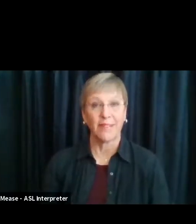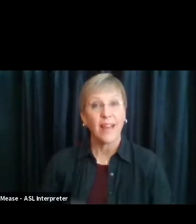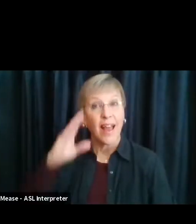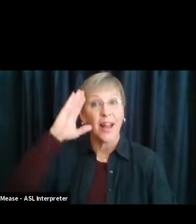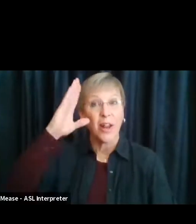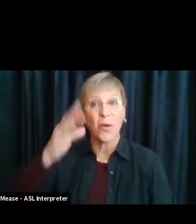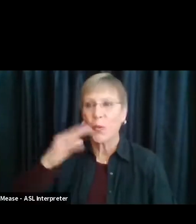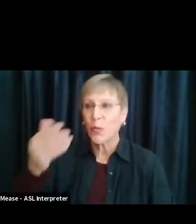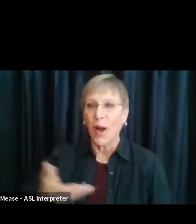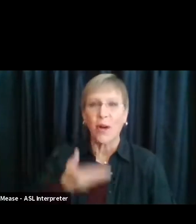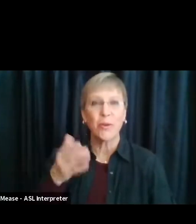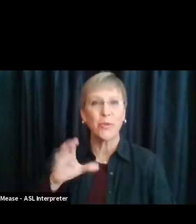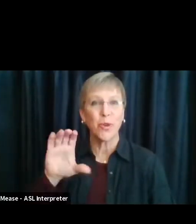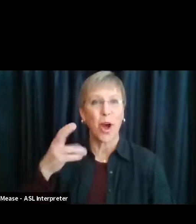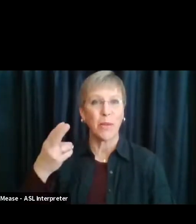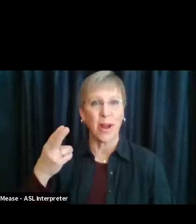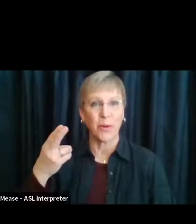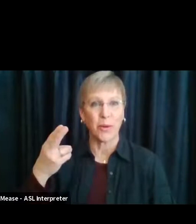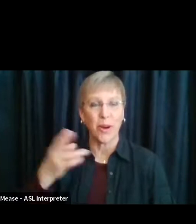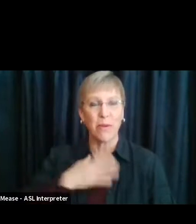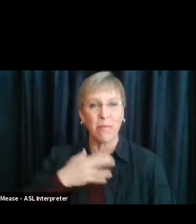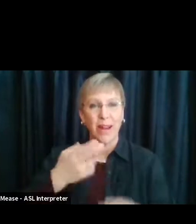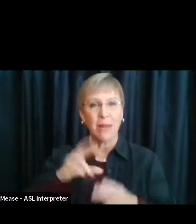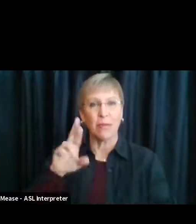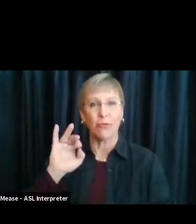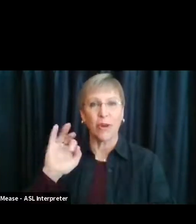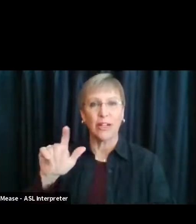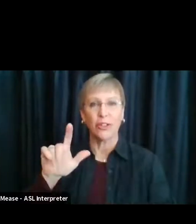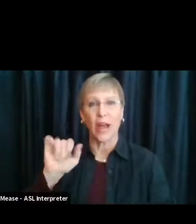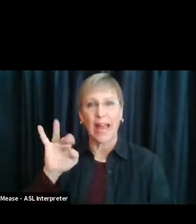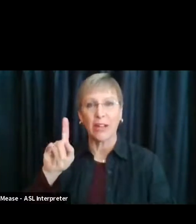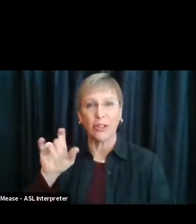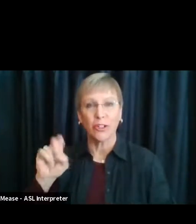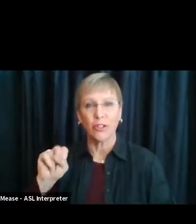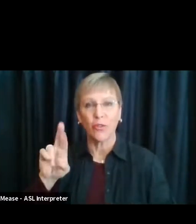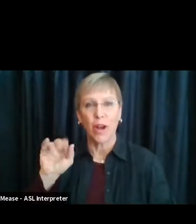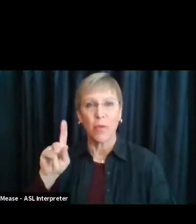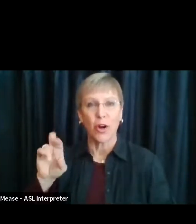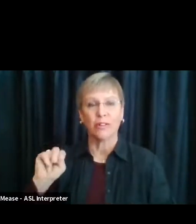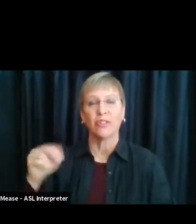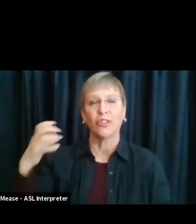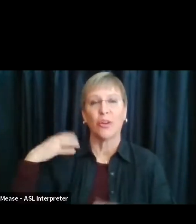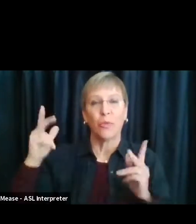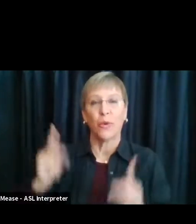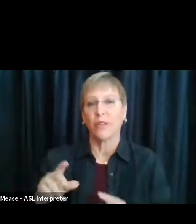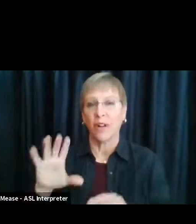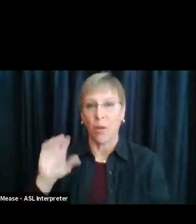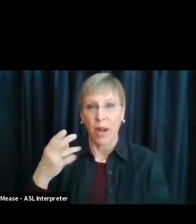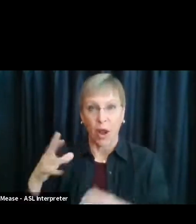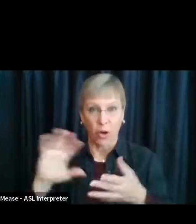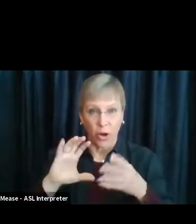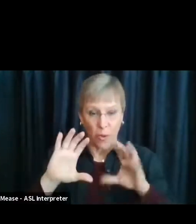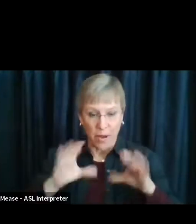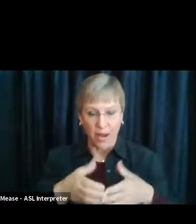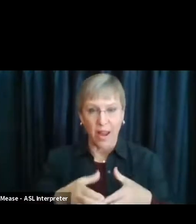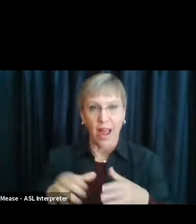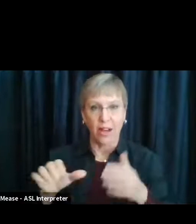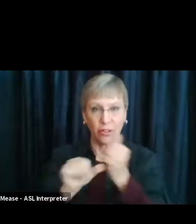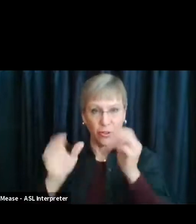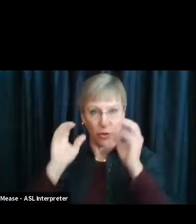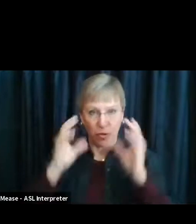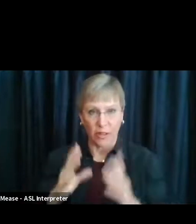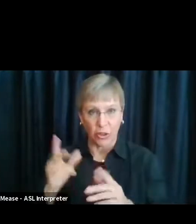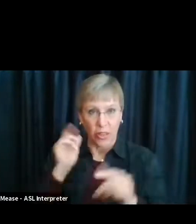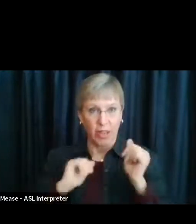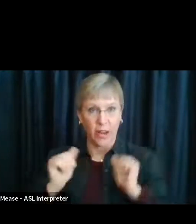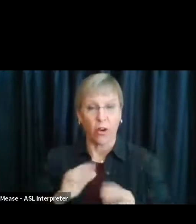Hello and welcome to the Common Hour. My name is Rachel Anderson-Rayburn and I'm chair of the Common Hour Committee and Associate Professor of Theater.